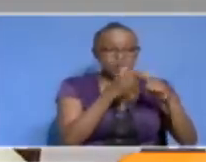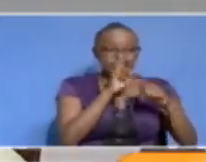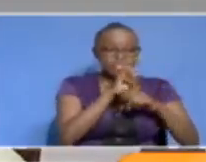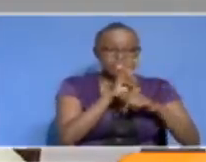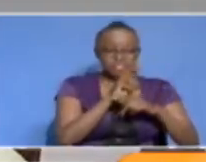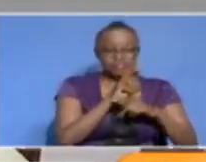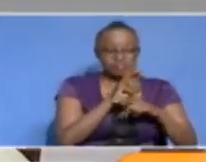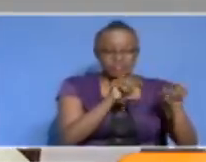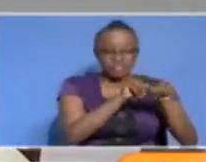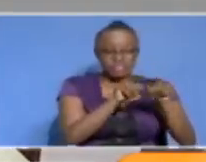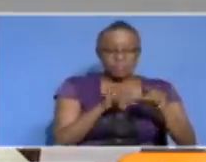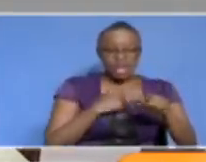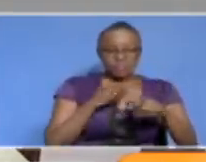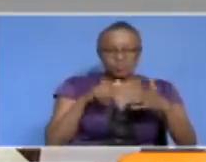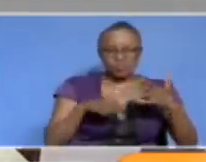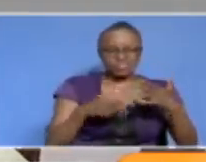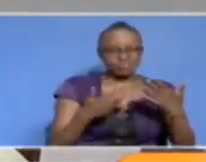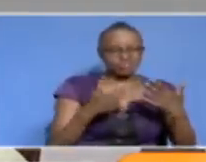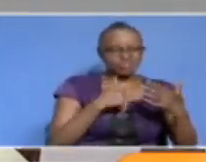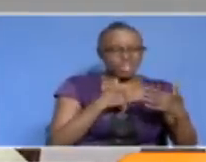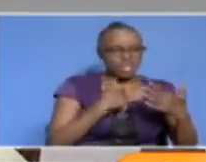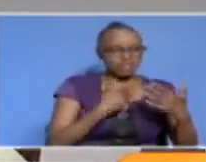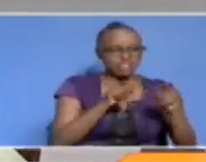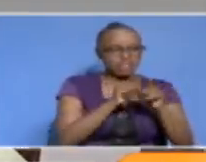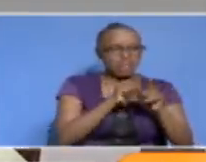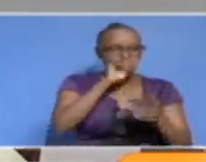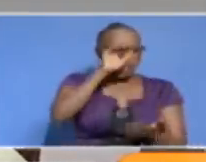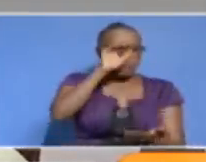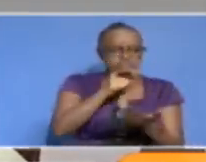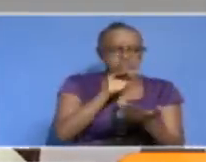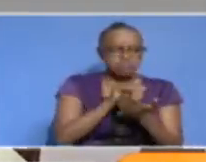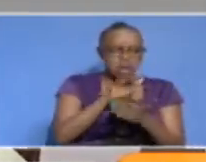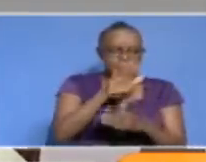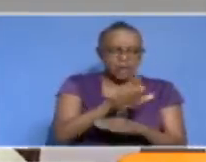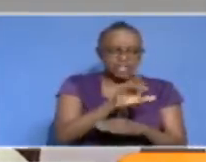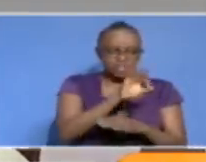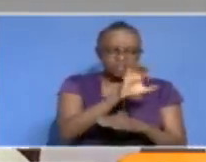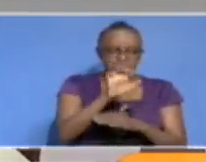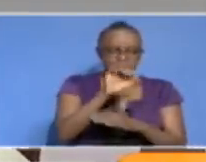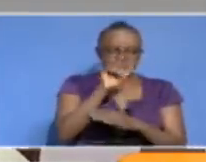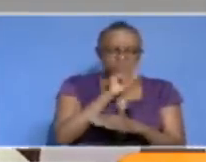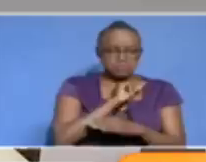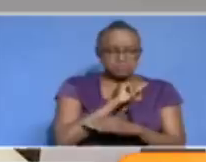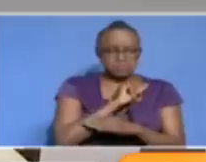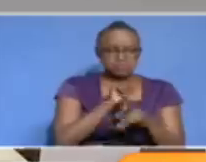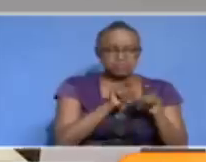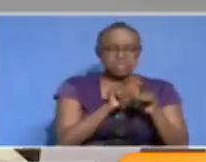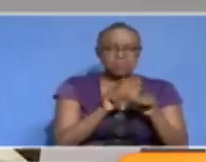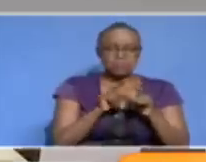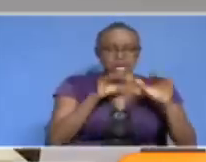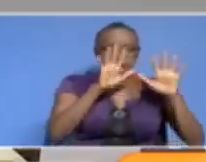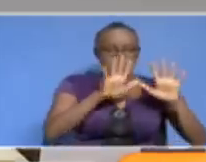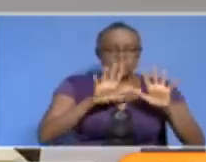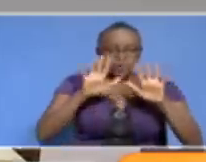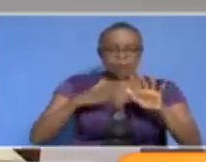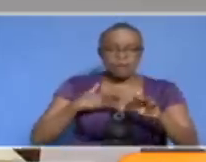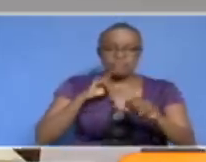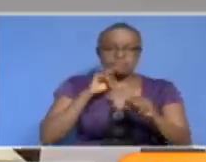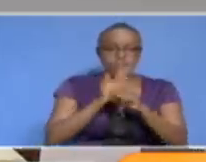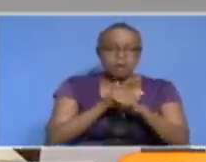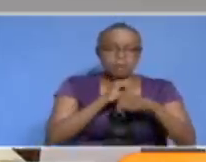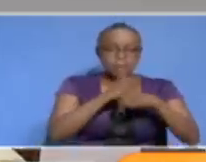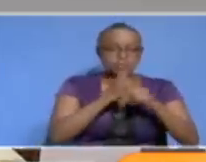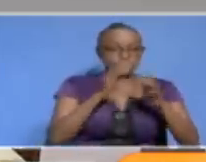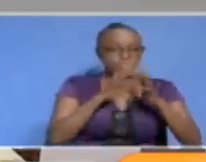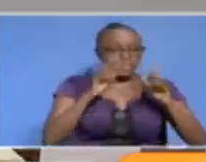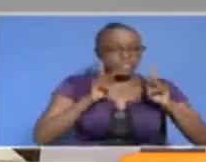already I've already nimeshukisha parking as per my campaign pledges I made to the great